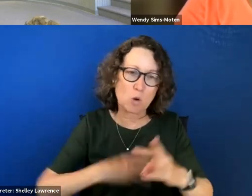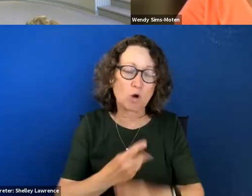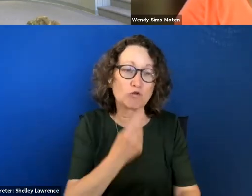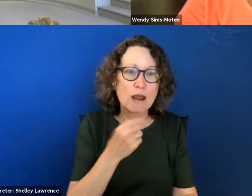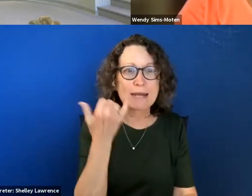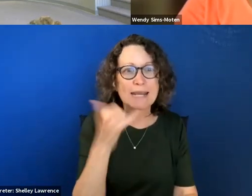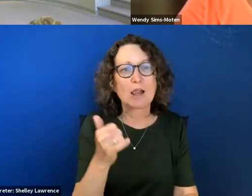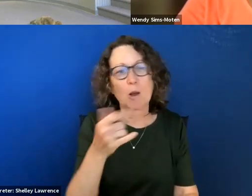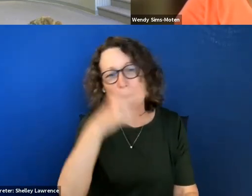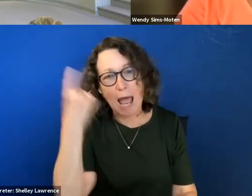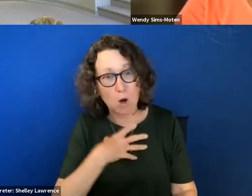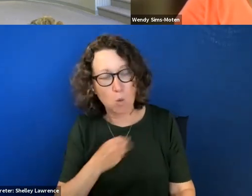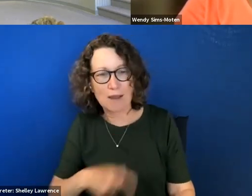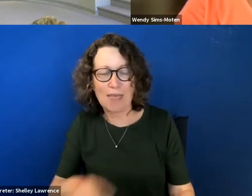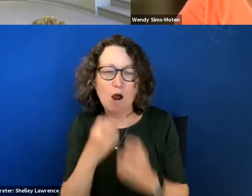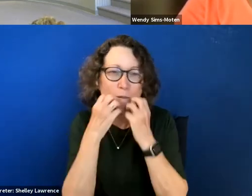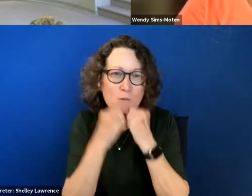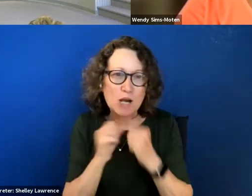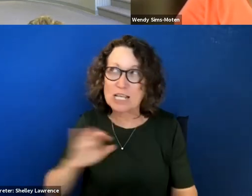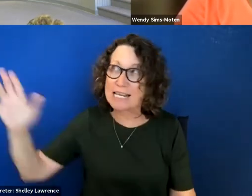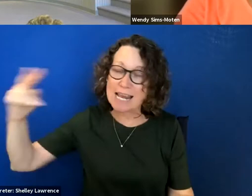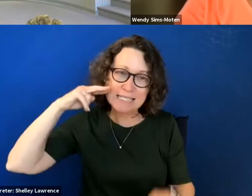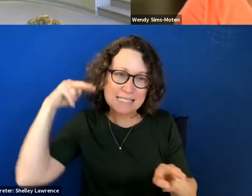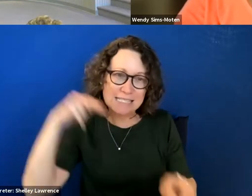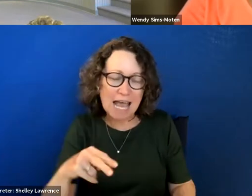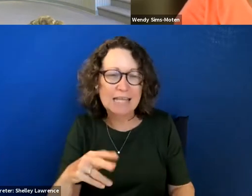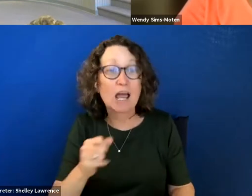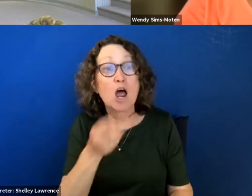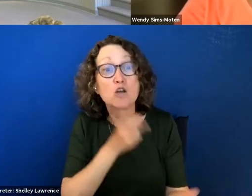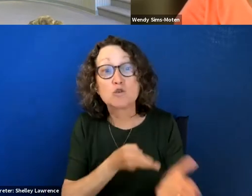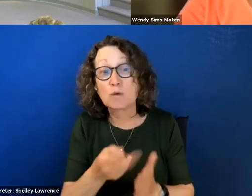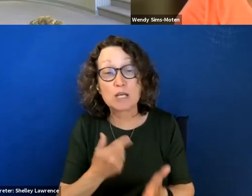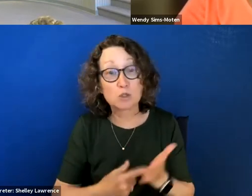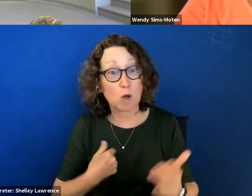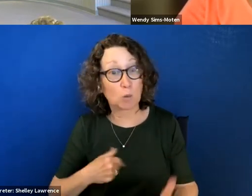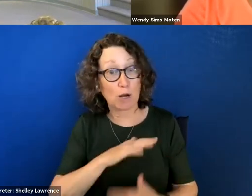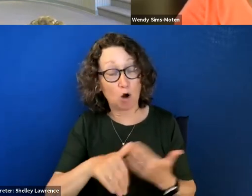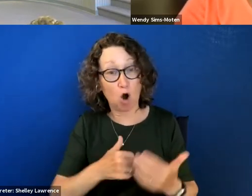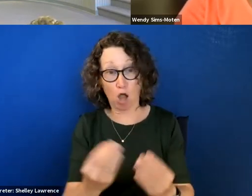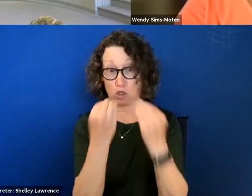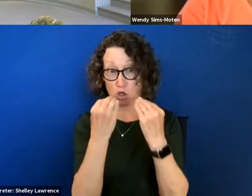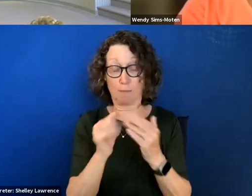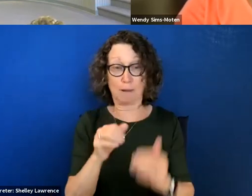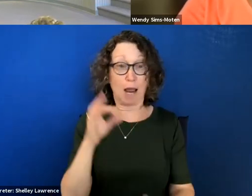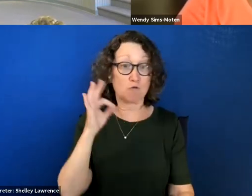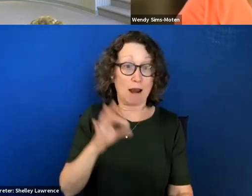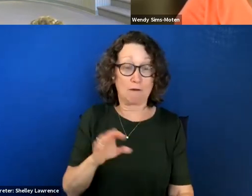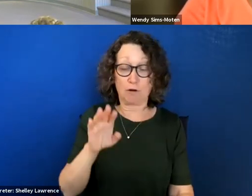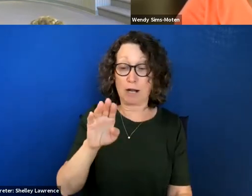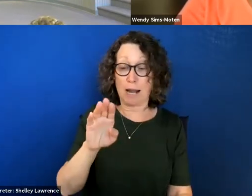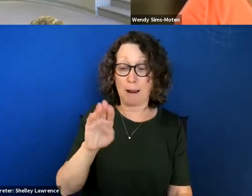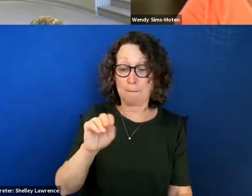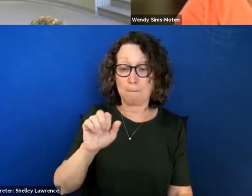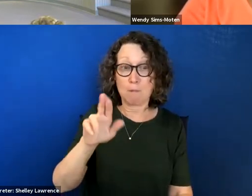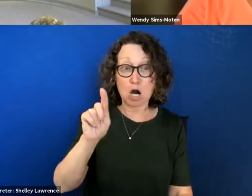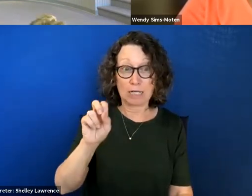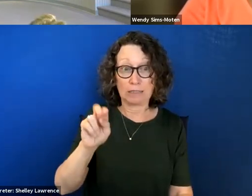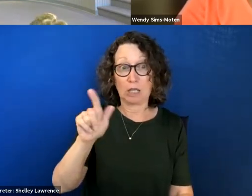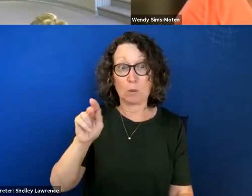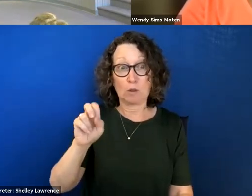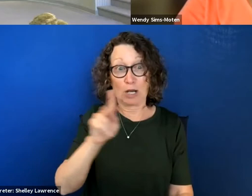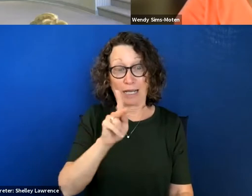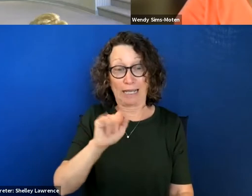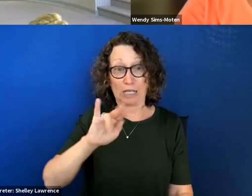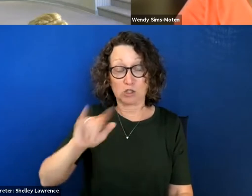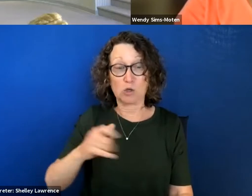yellow, black, and white, they are precious in his sight. The truth is what we are all taught by Reverend Martin Luther King Jr. It's the content